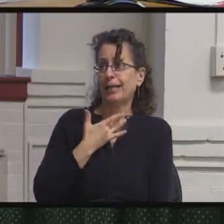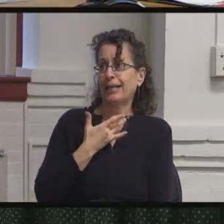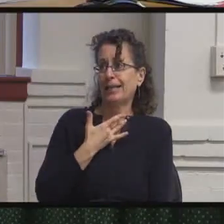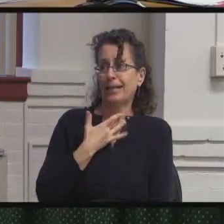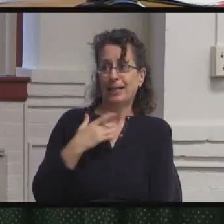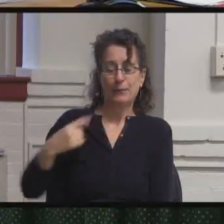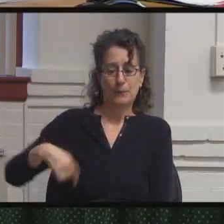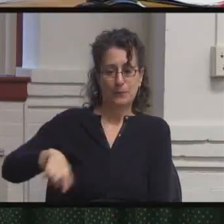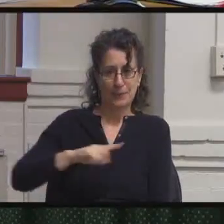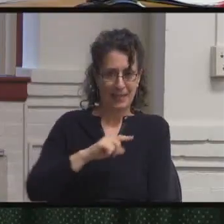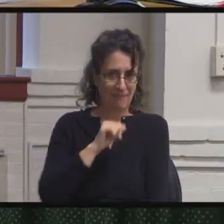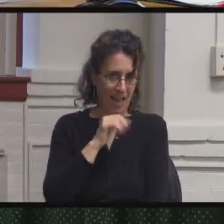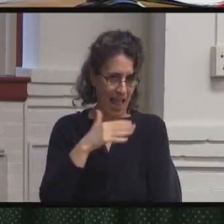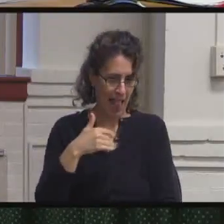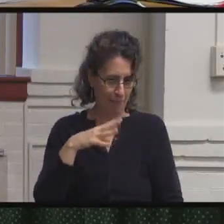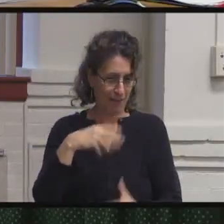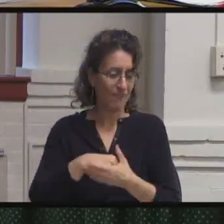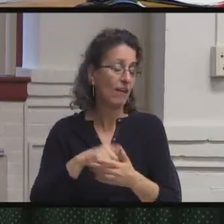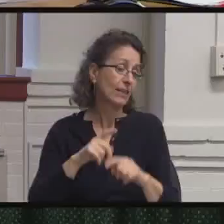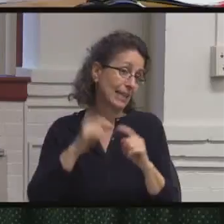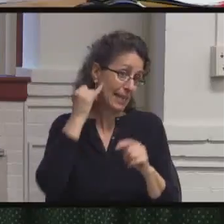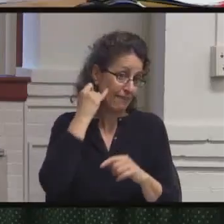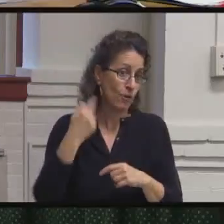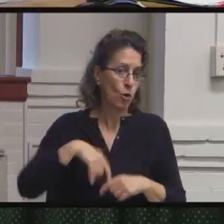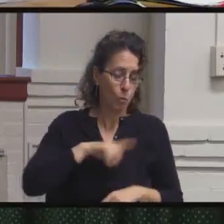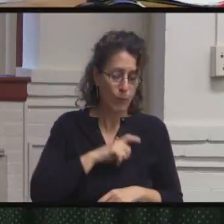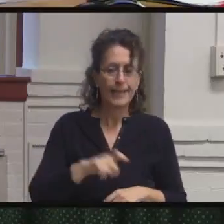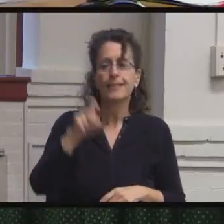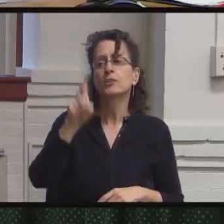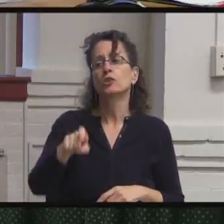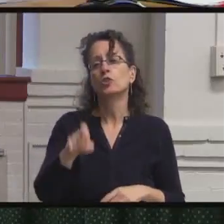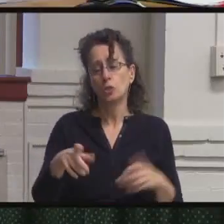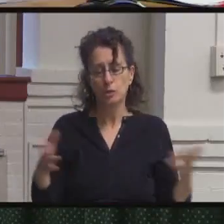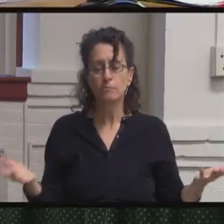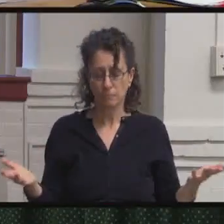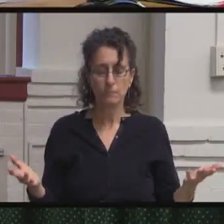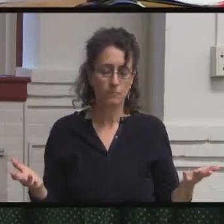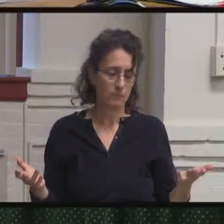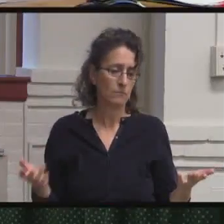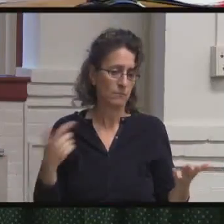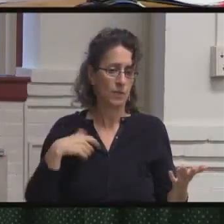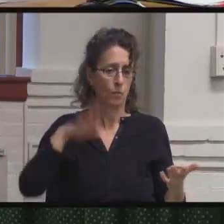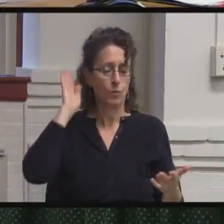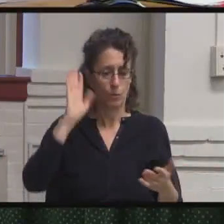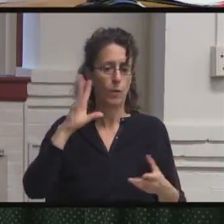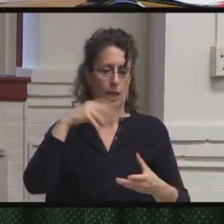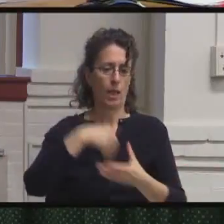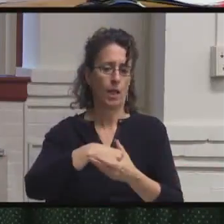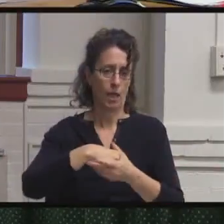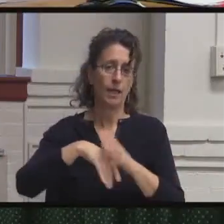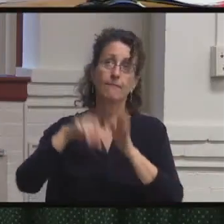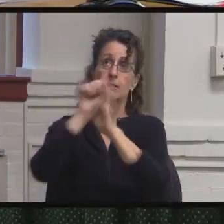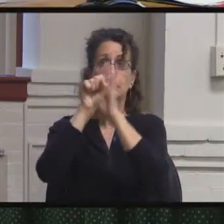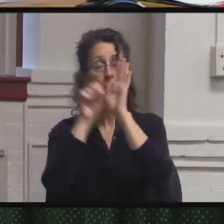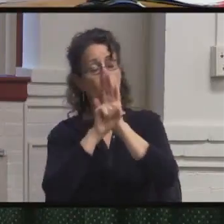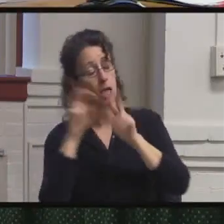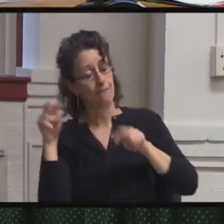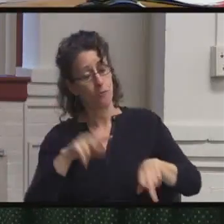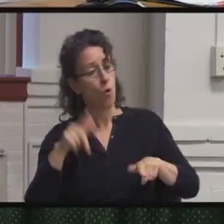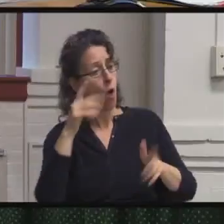in some degree, we're prepared to do it. Then I'm in a lot of trouble. If that would make it better for the state, from the state's perspective, we'll certainly do what we need.